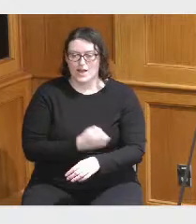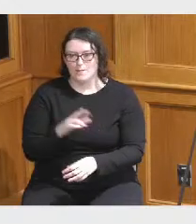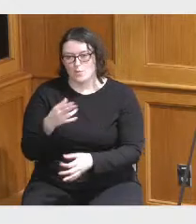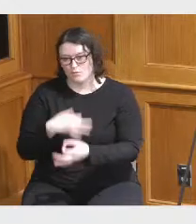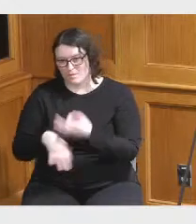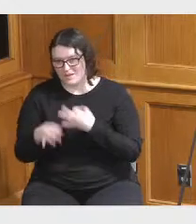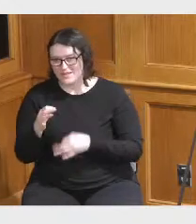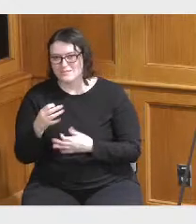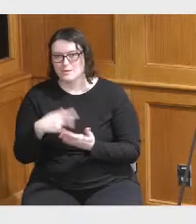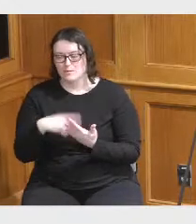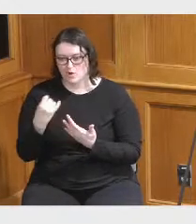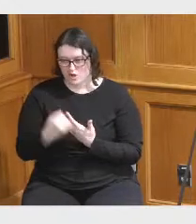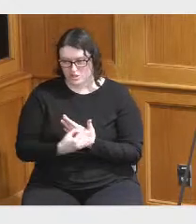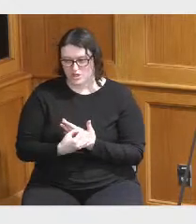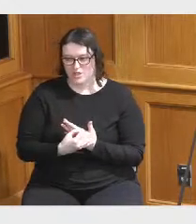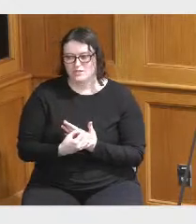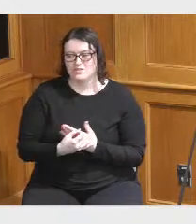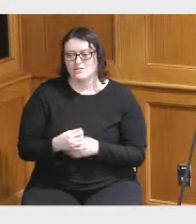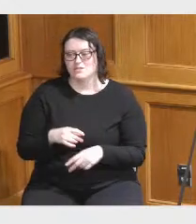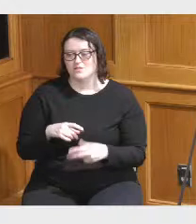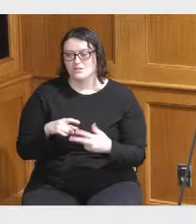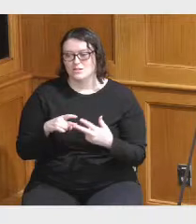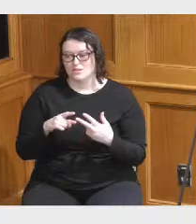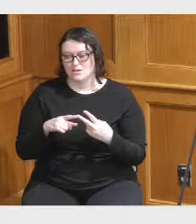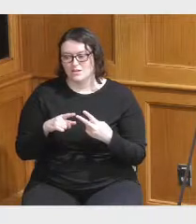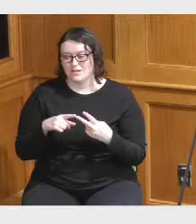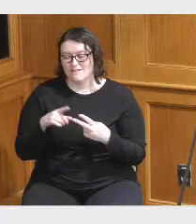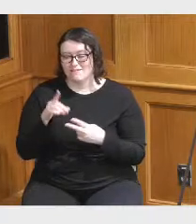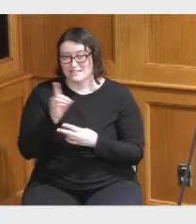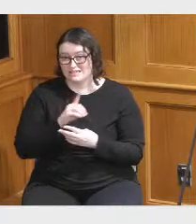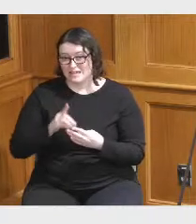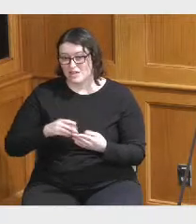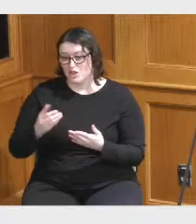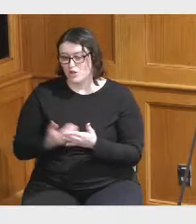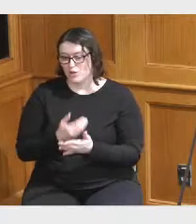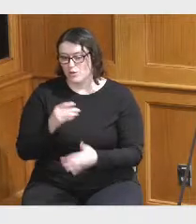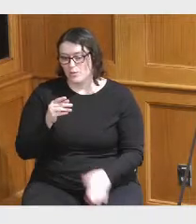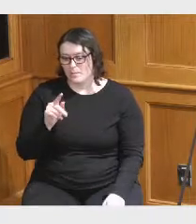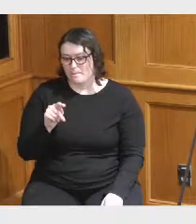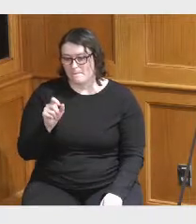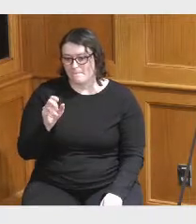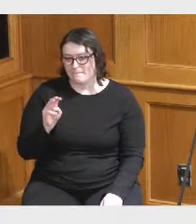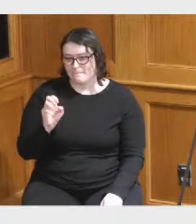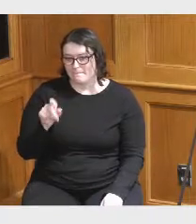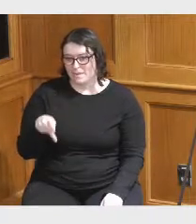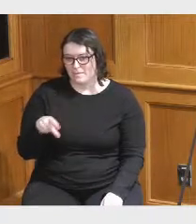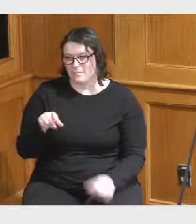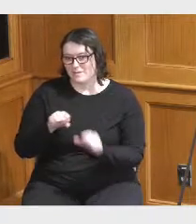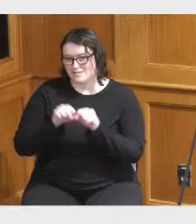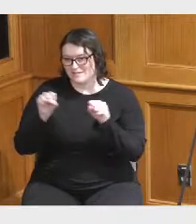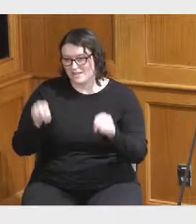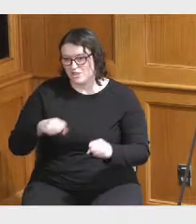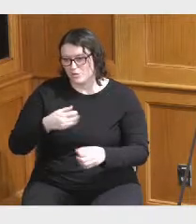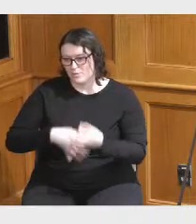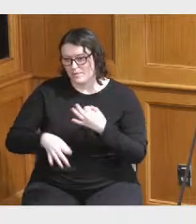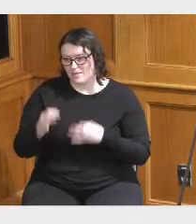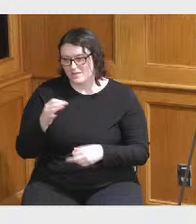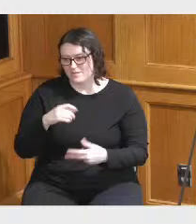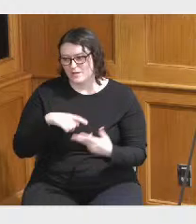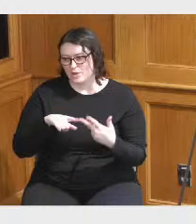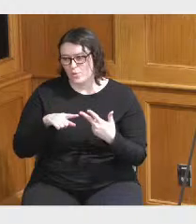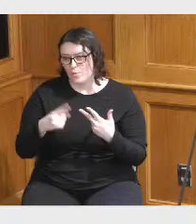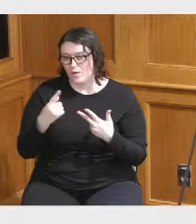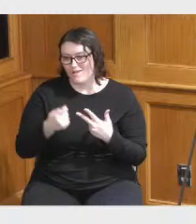projects, as well as a design for a pump station replacement and one elimination, where